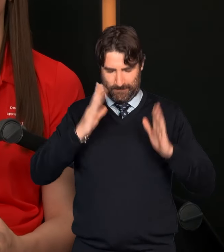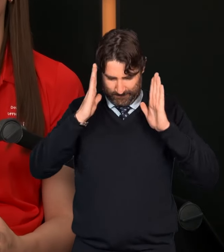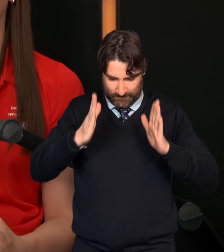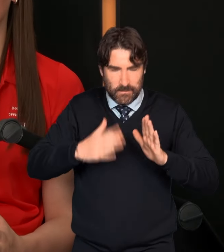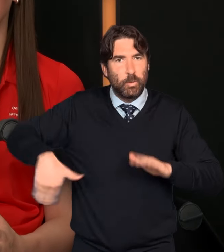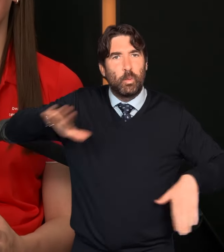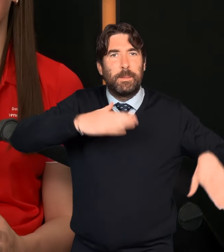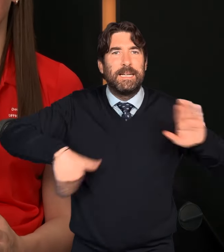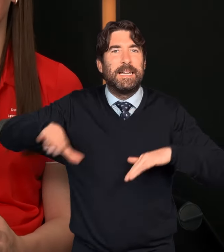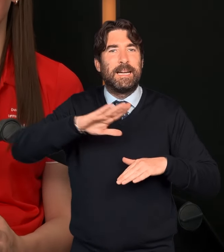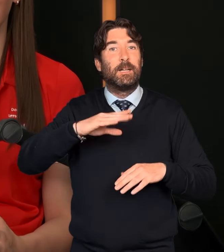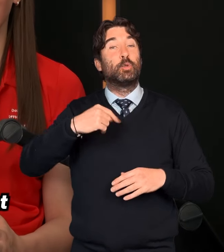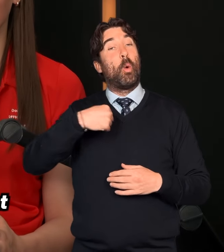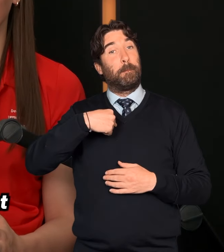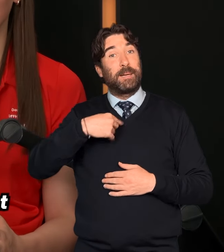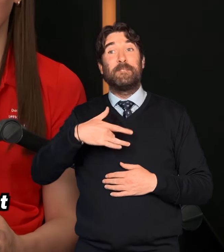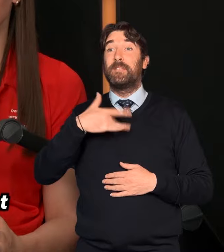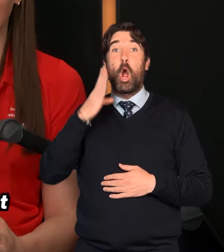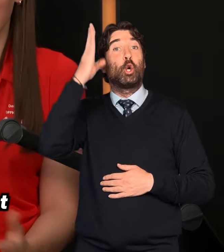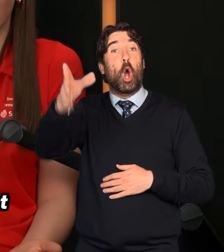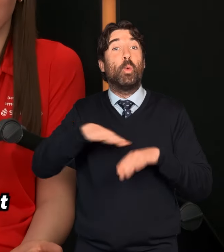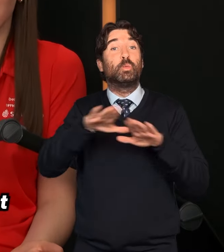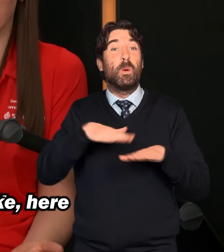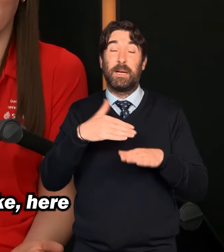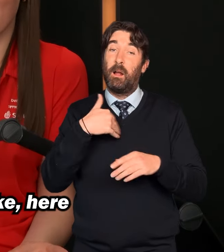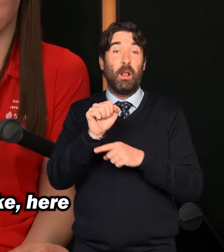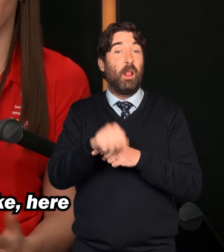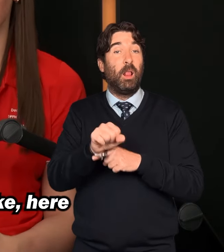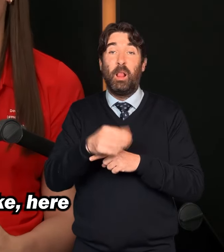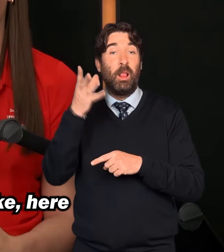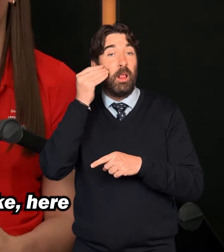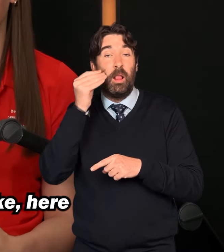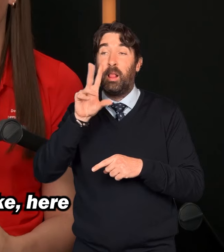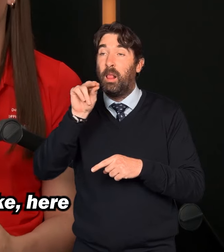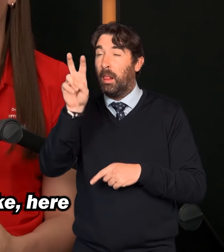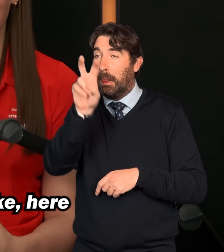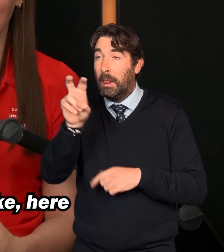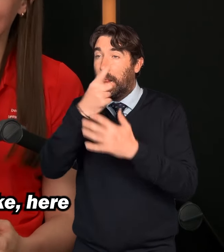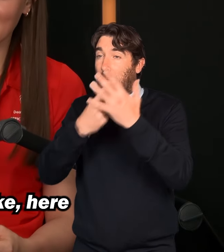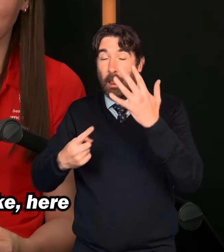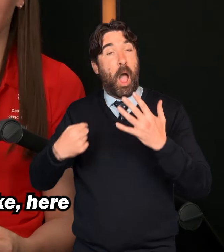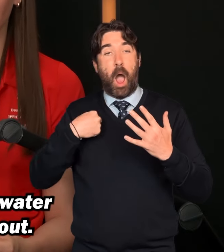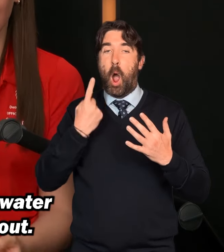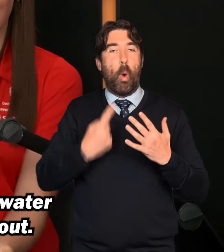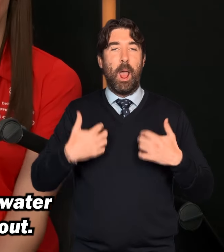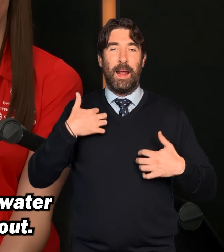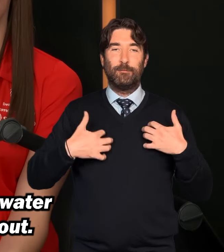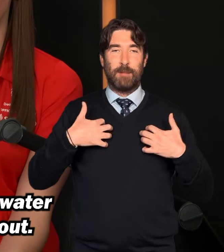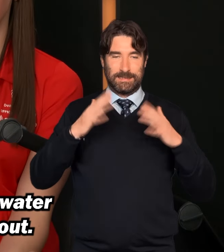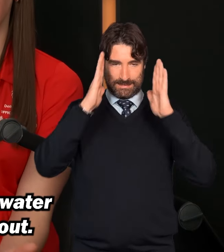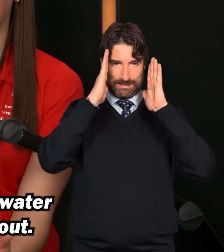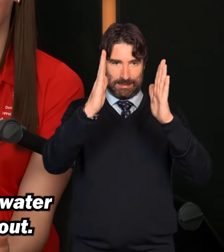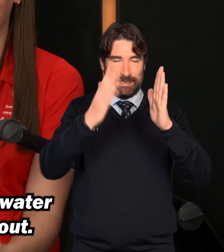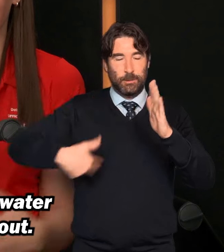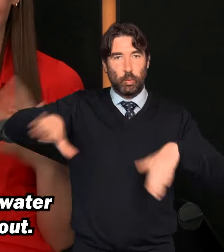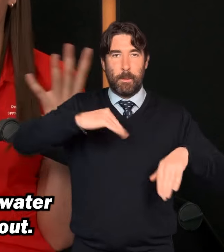else. So definitely I find it comforting, like when I go swimming I don't have to worry about like listening to people, because I'm just under the water